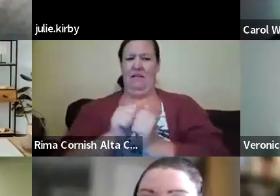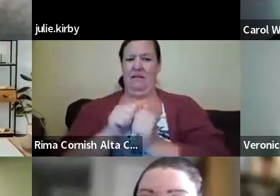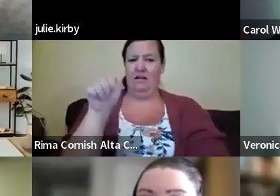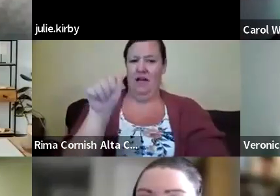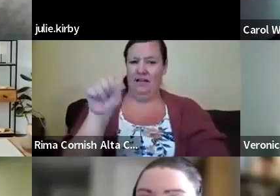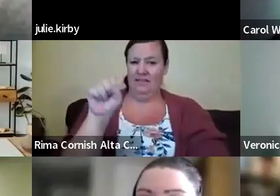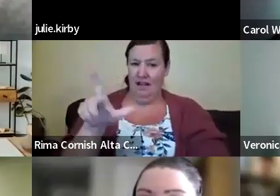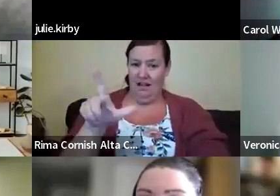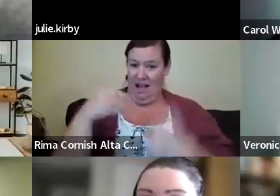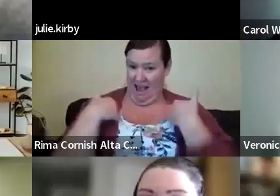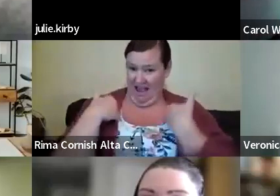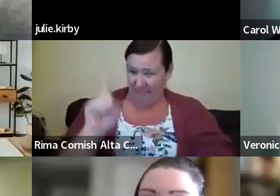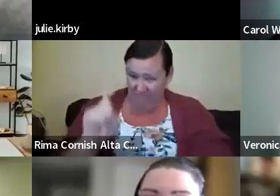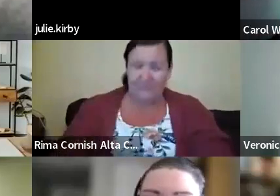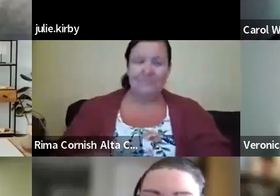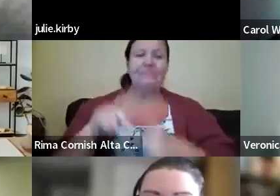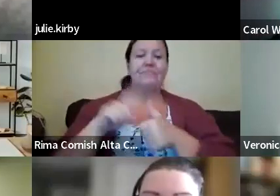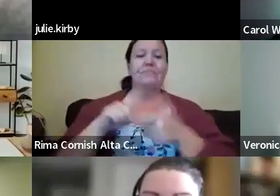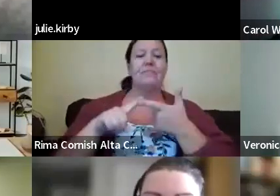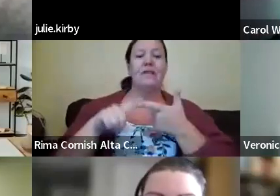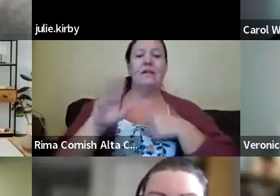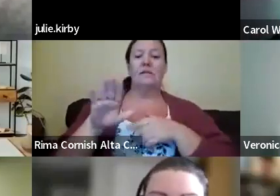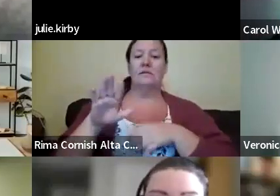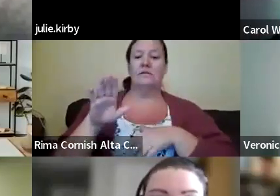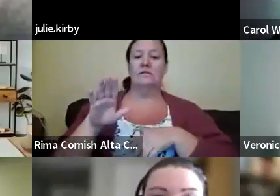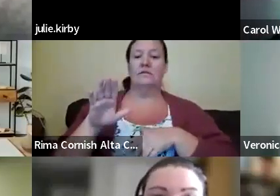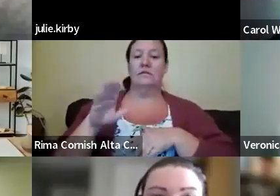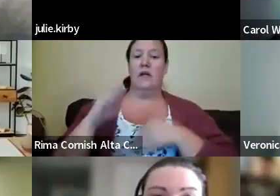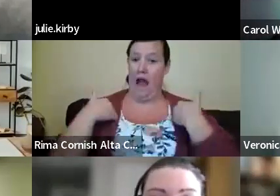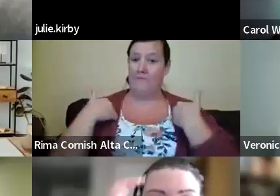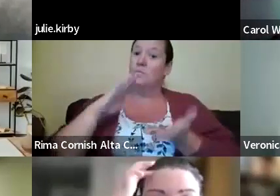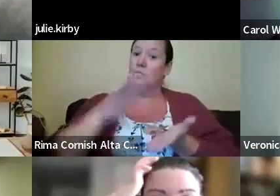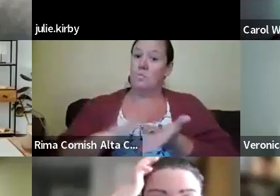question. How do people have rhythm in ASL?